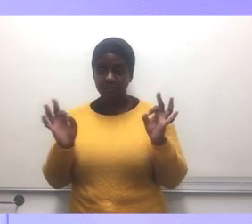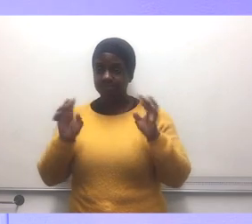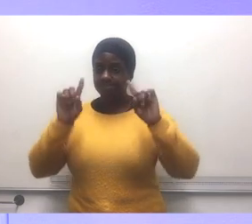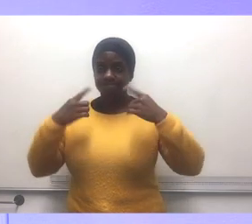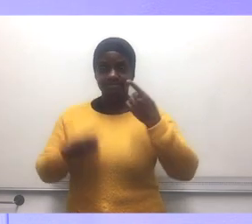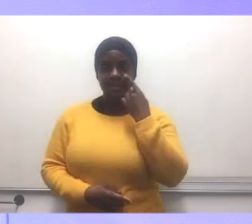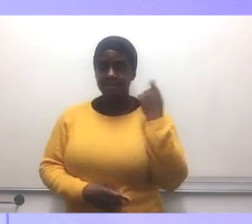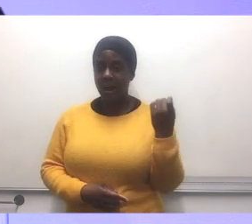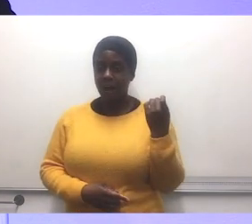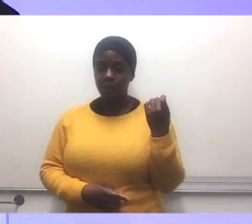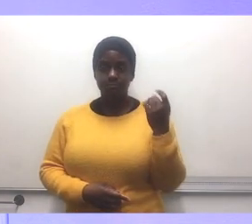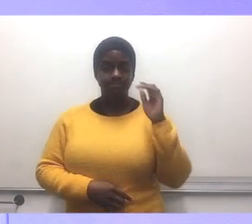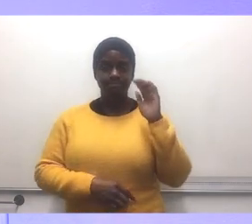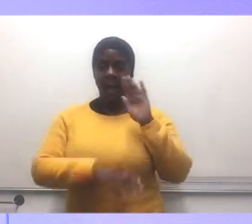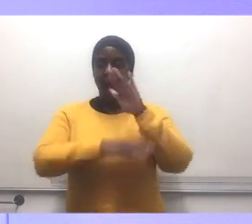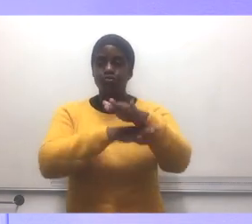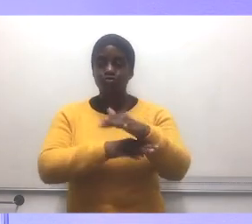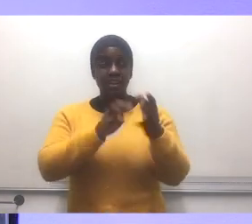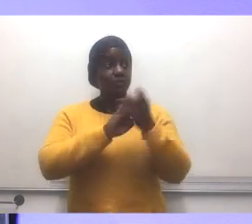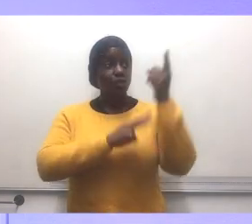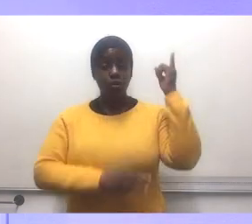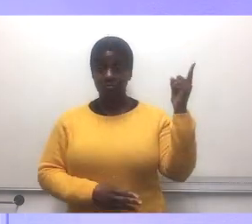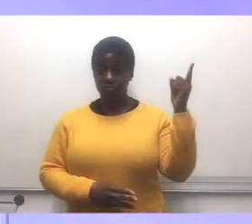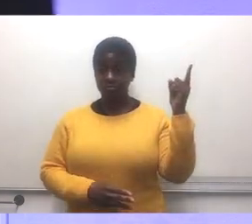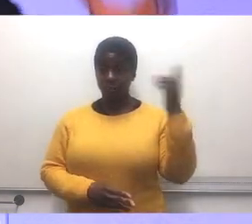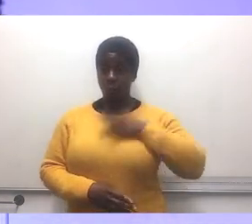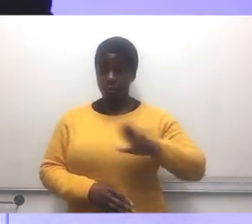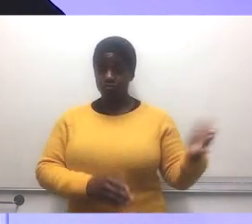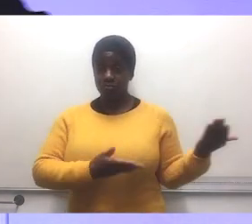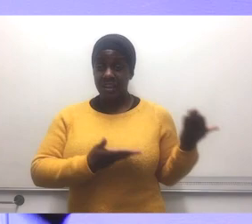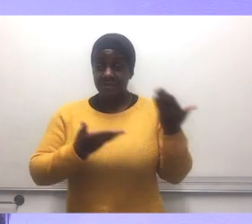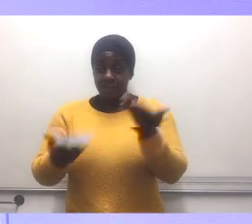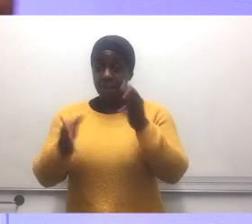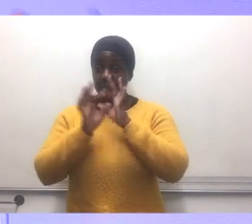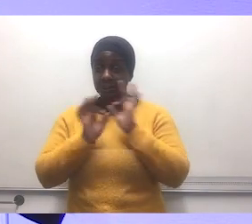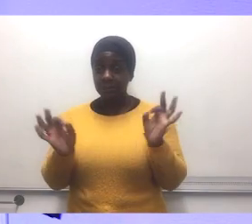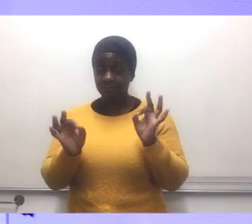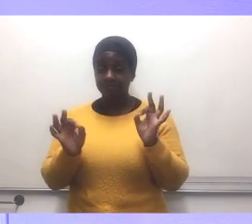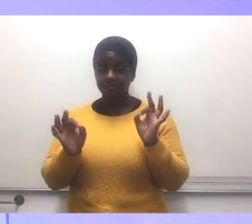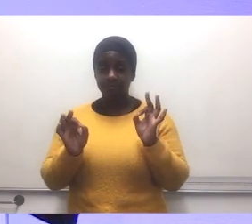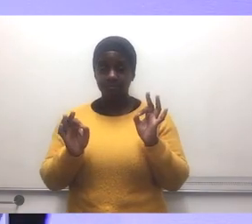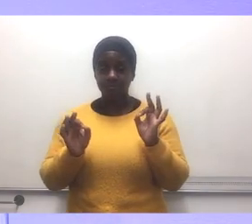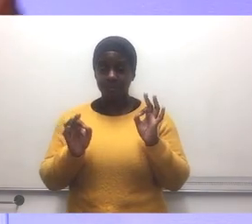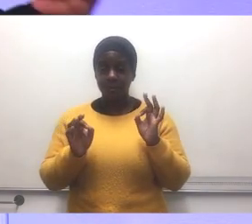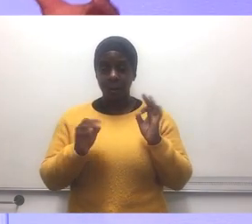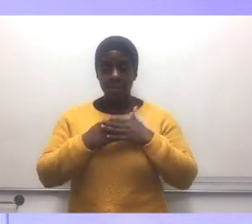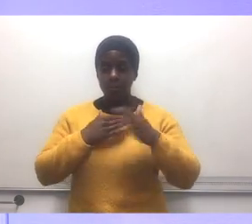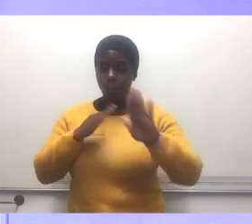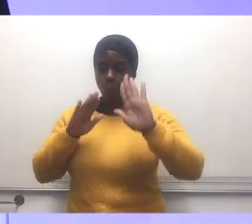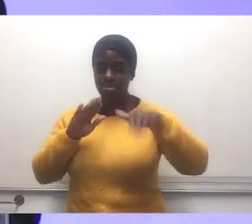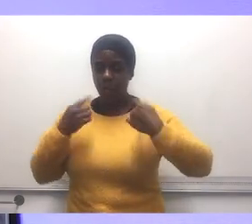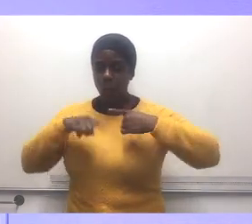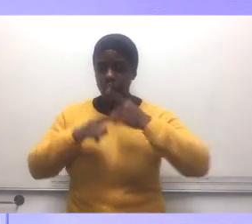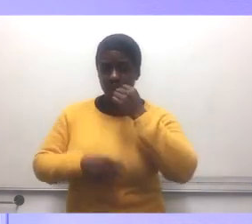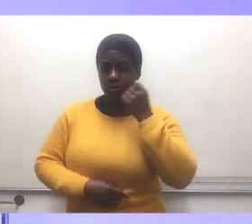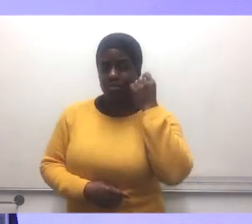cannot be found outside of God tonight. He wants to give you peace. Peace that passeth all